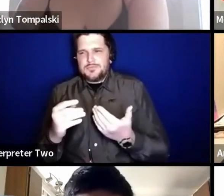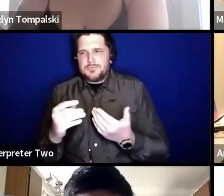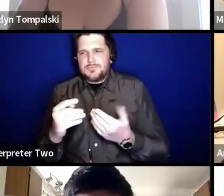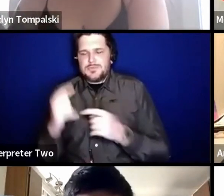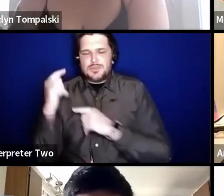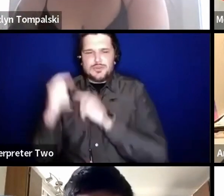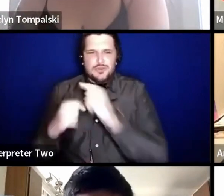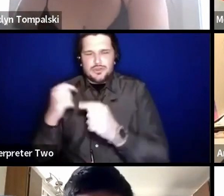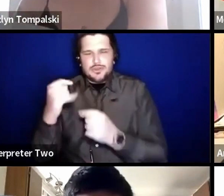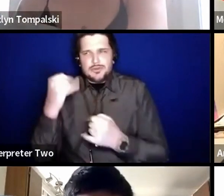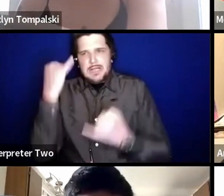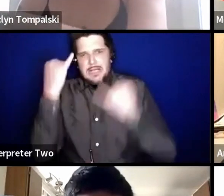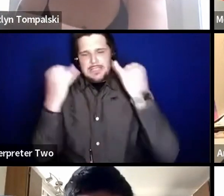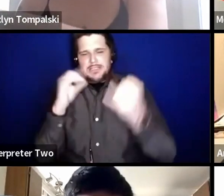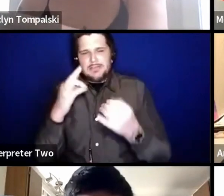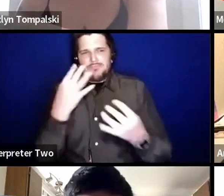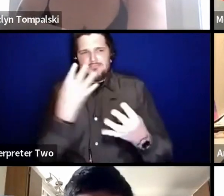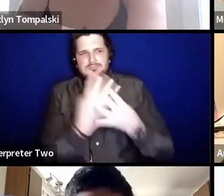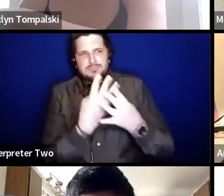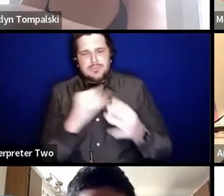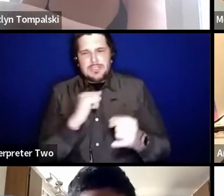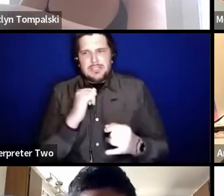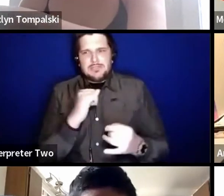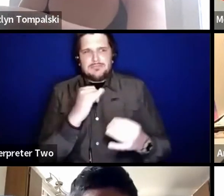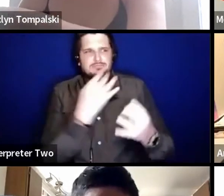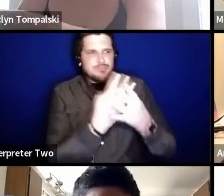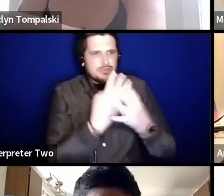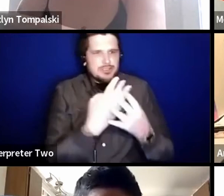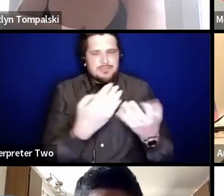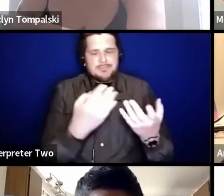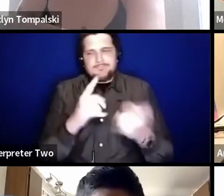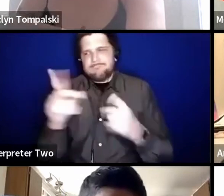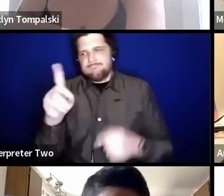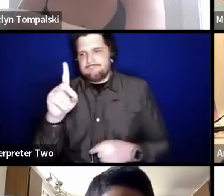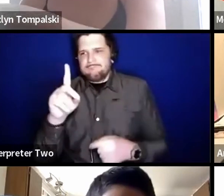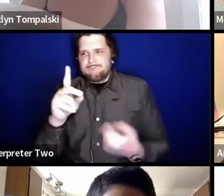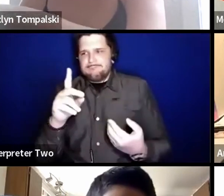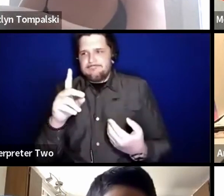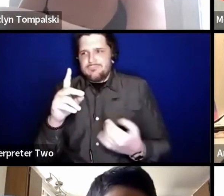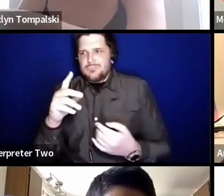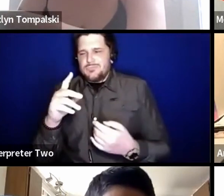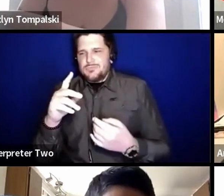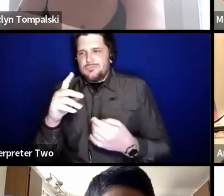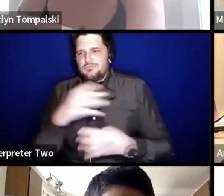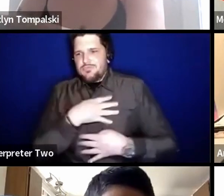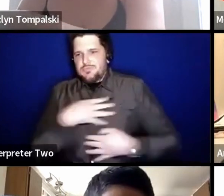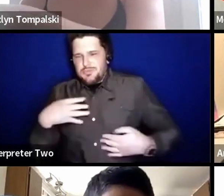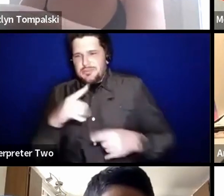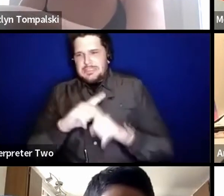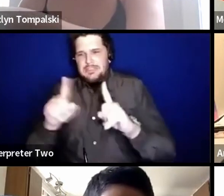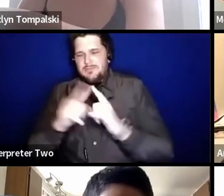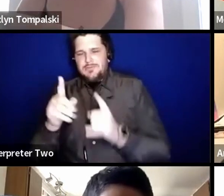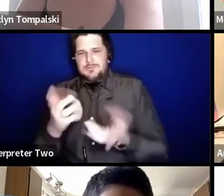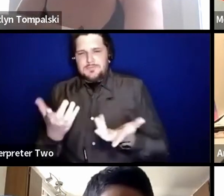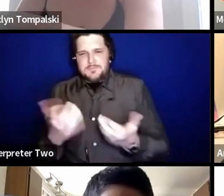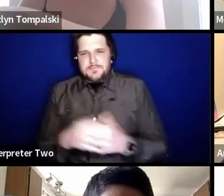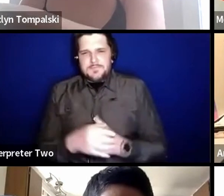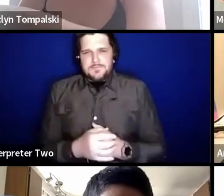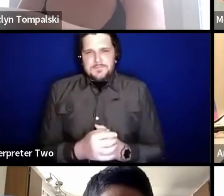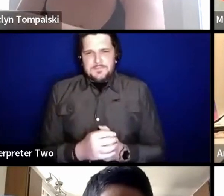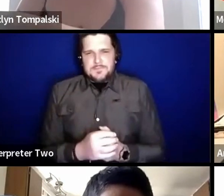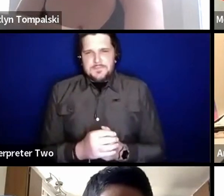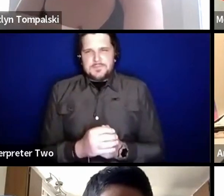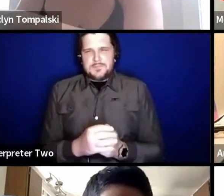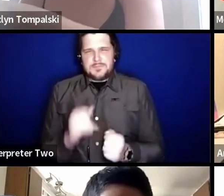incarceration, like prisons and detention centers. I guess I didn't do like a